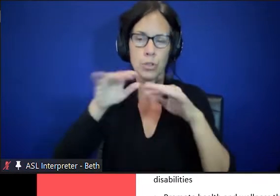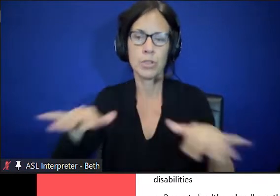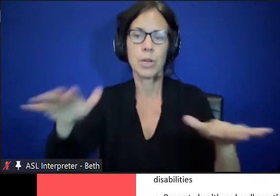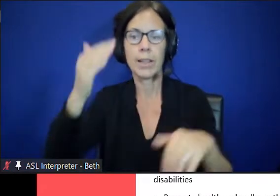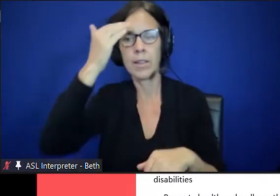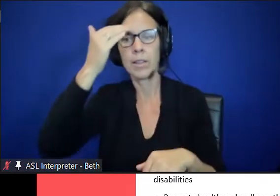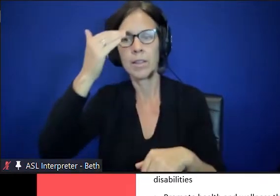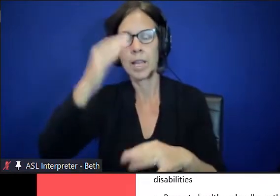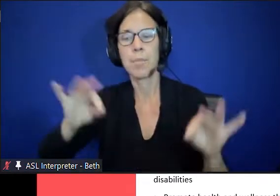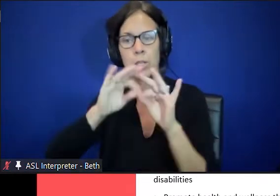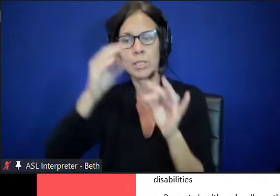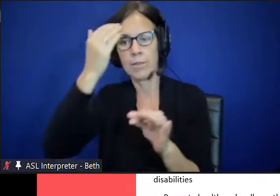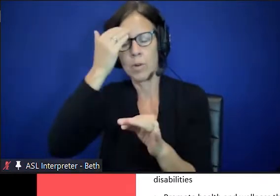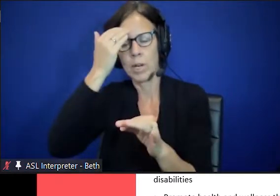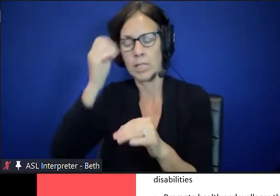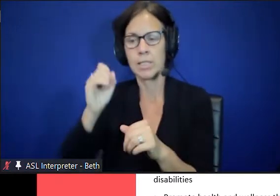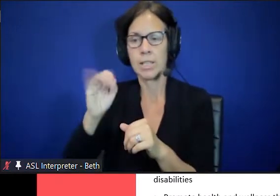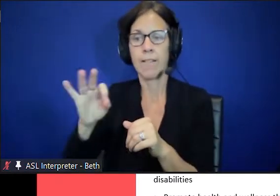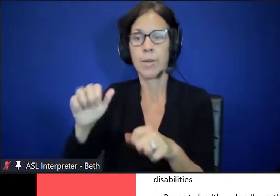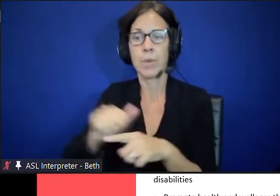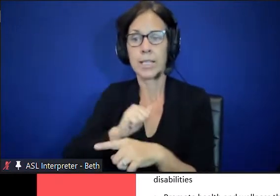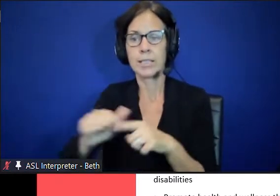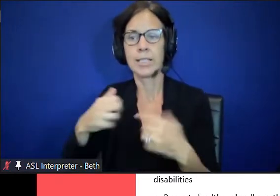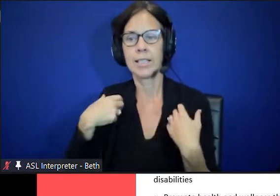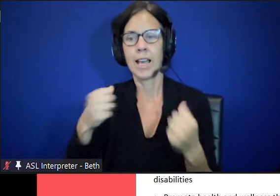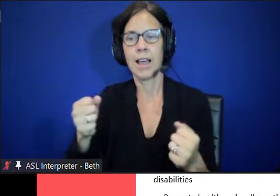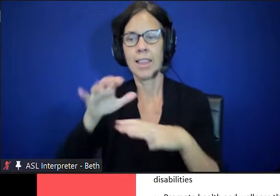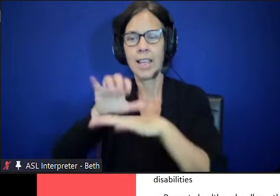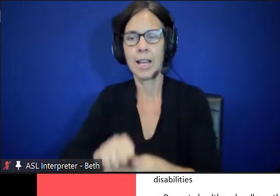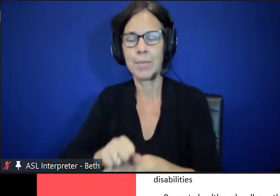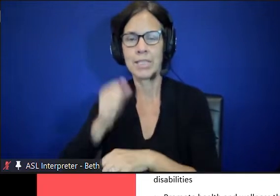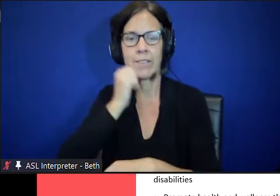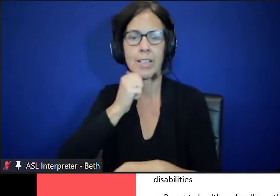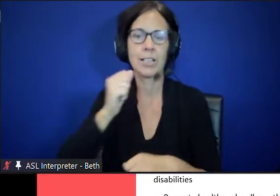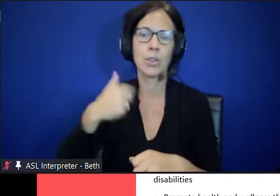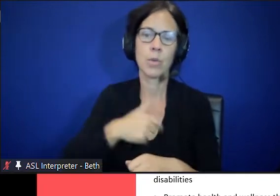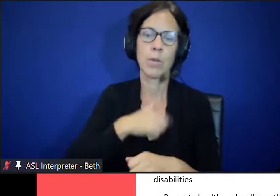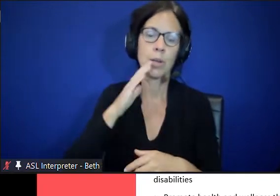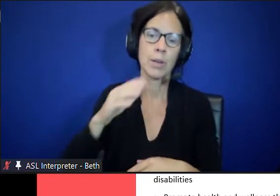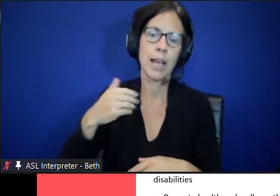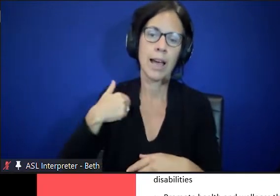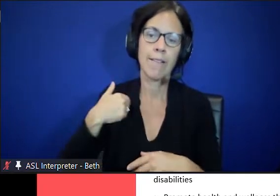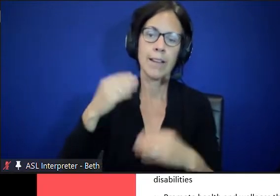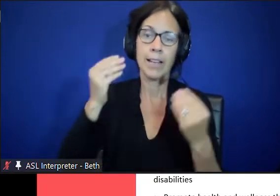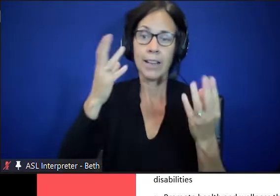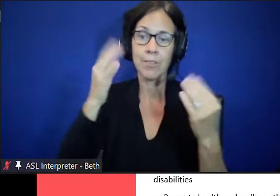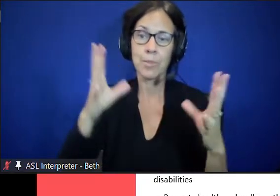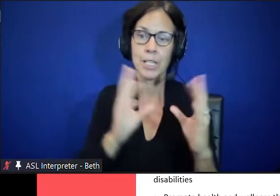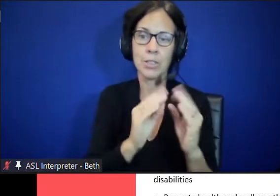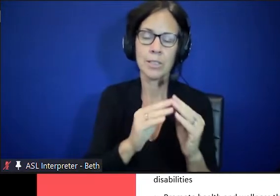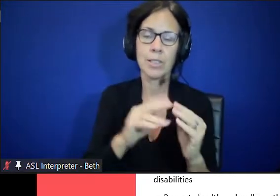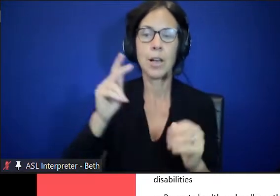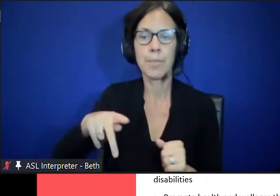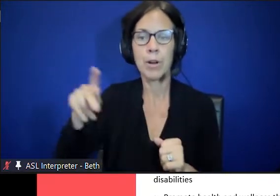of practicing healthy habits every day. So we've had informational sessions. For example, we did PowerPoints